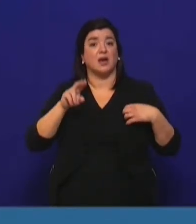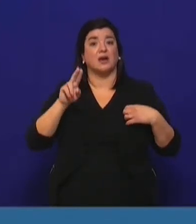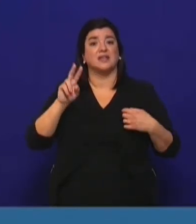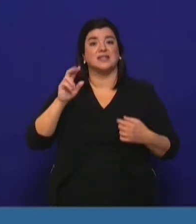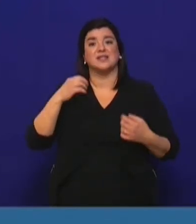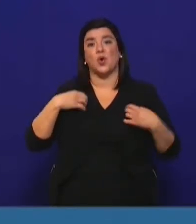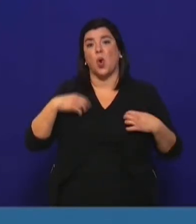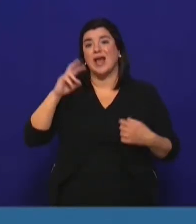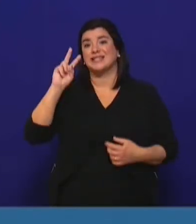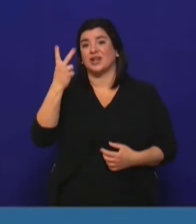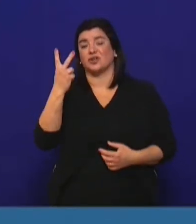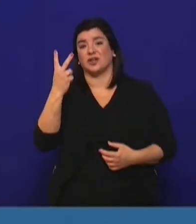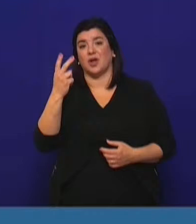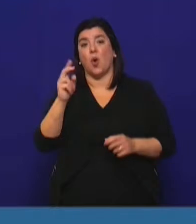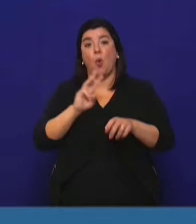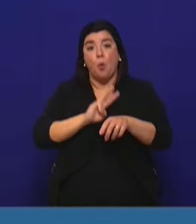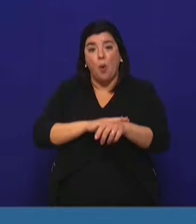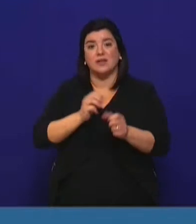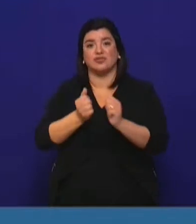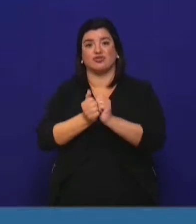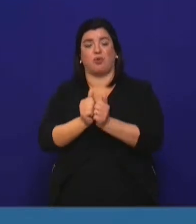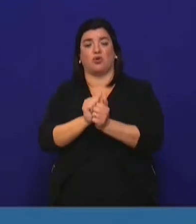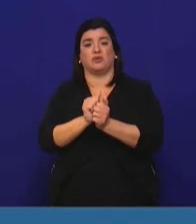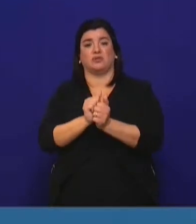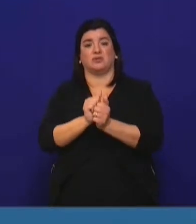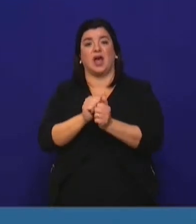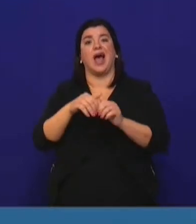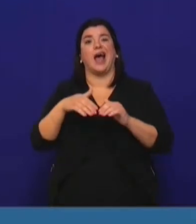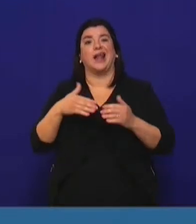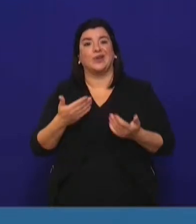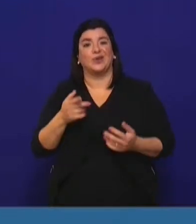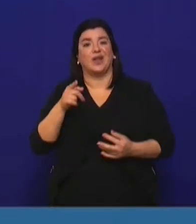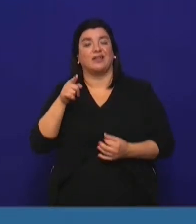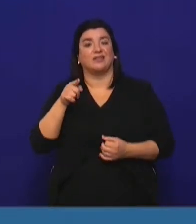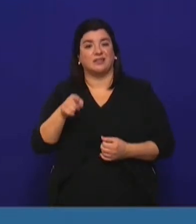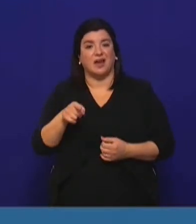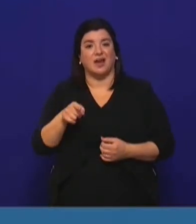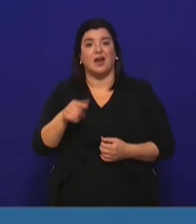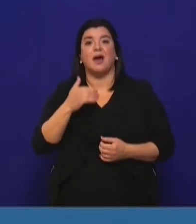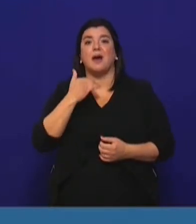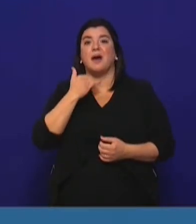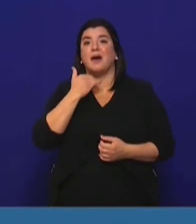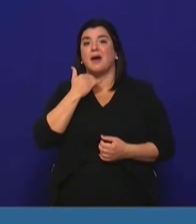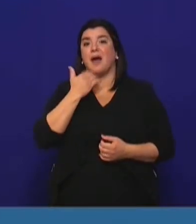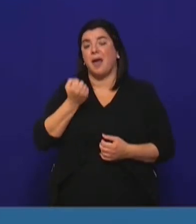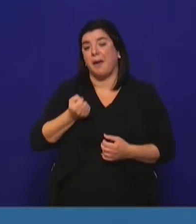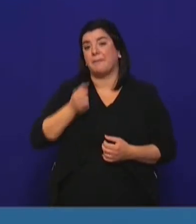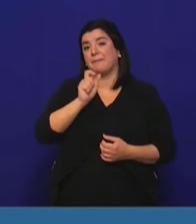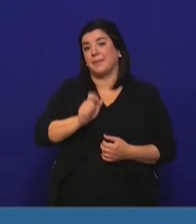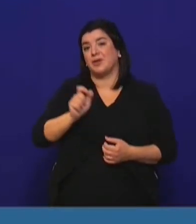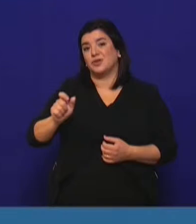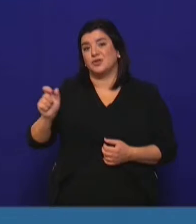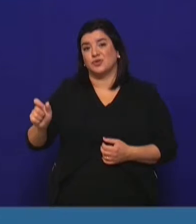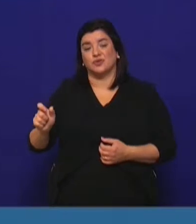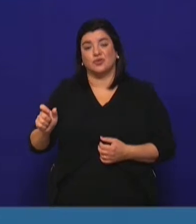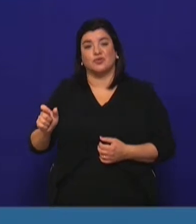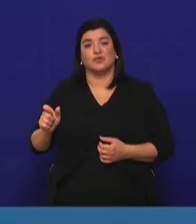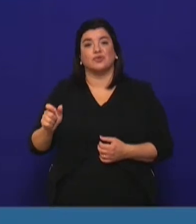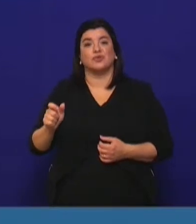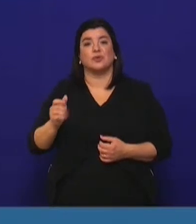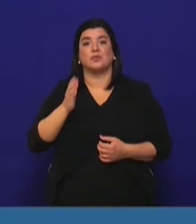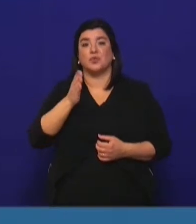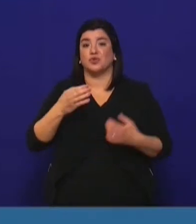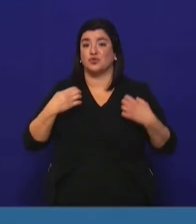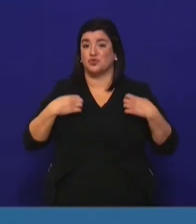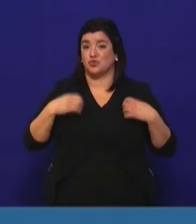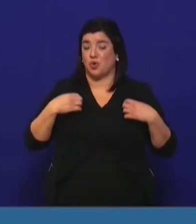anke waqt sports activities u allura hemmhekk inti jkollok persuni li ħajkollok jekk ħajkunu marru l-iskola ħajkollok